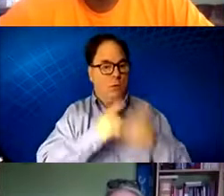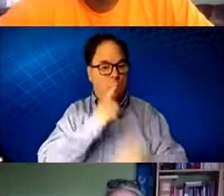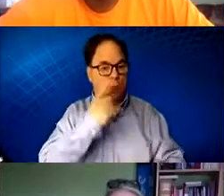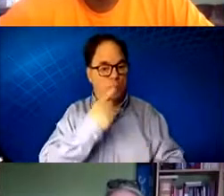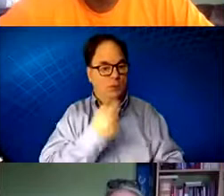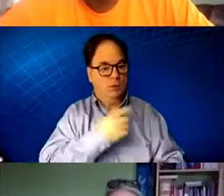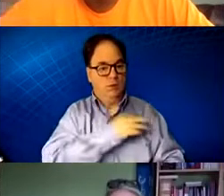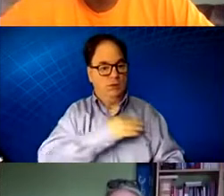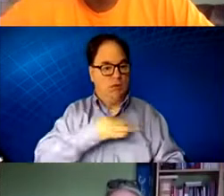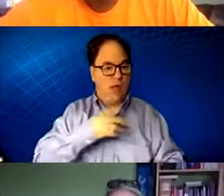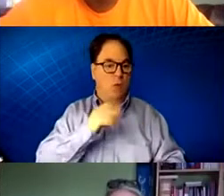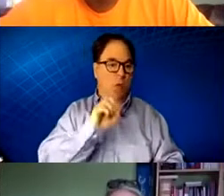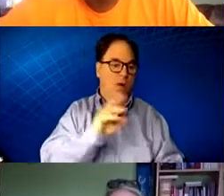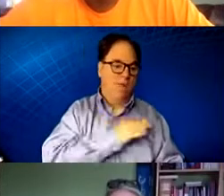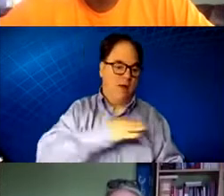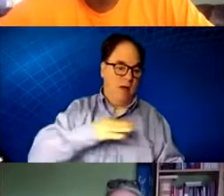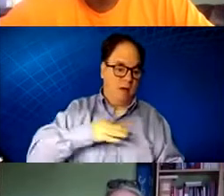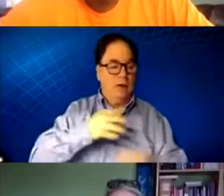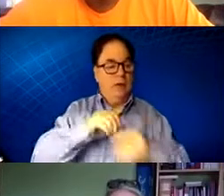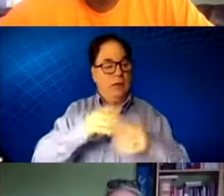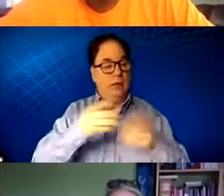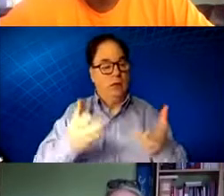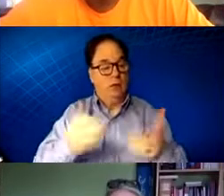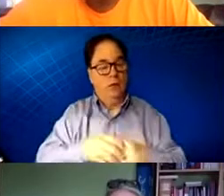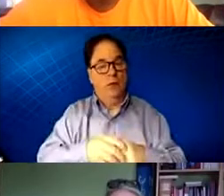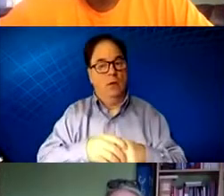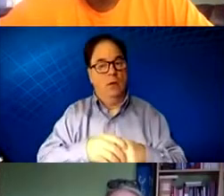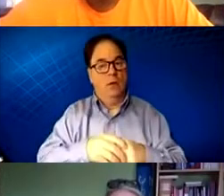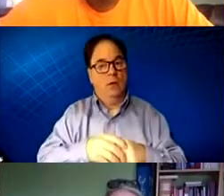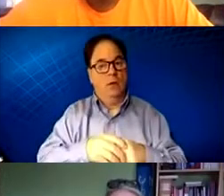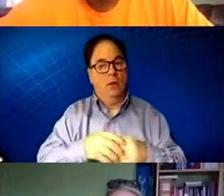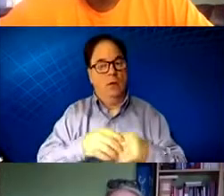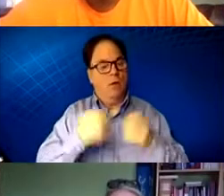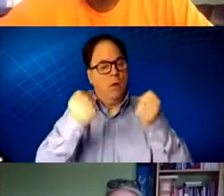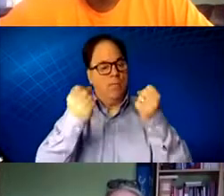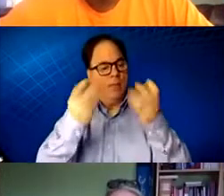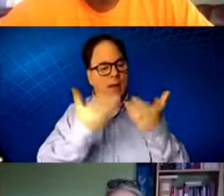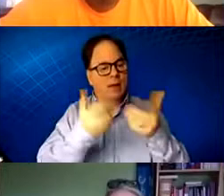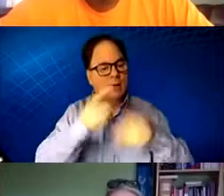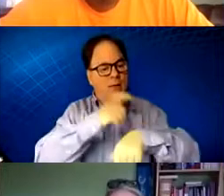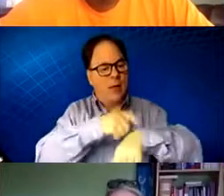And one of the barriers for someone who is staff or faculty here,